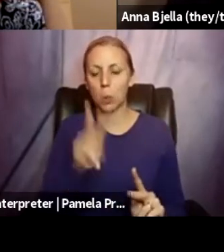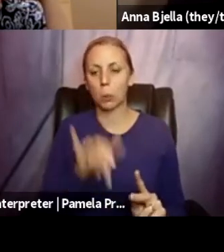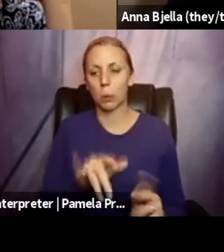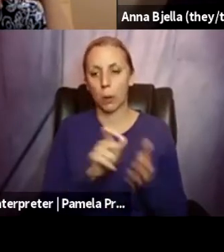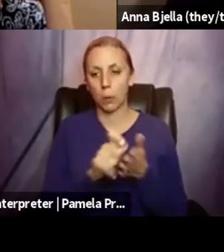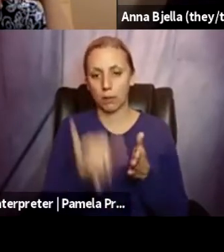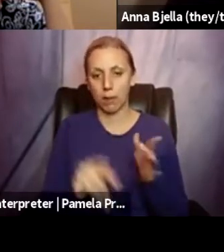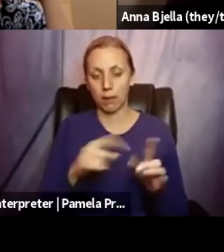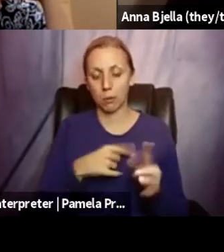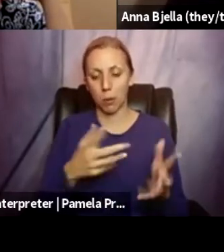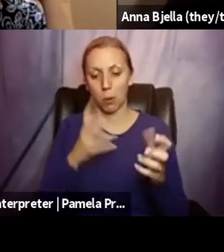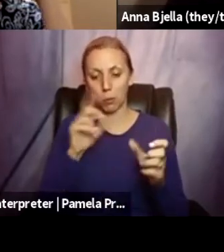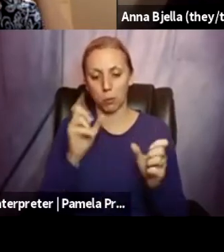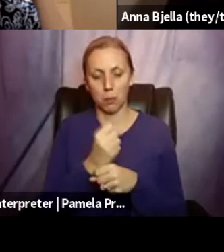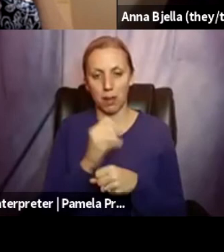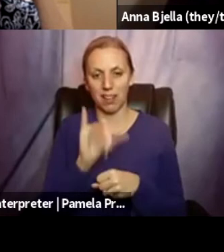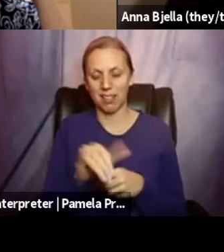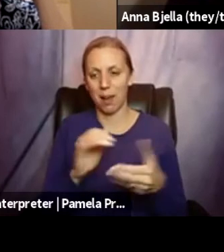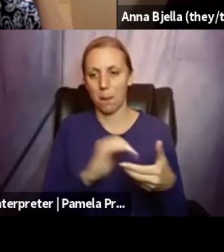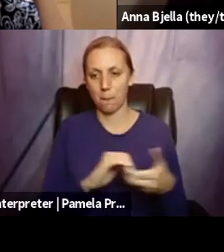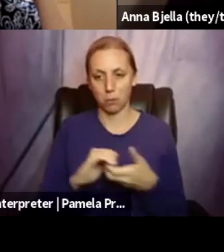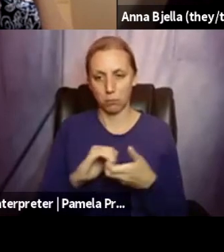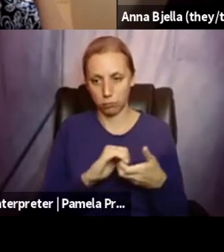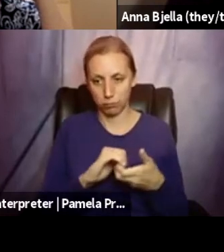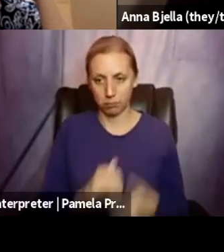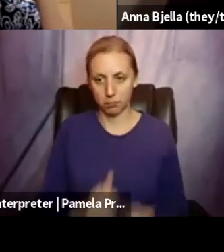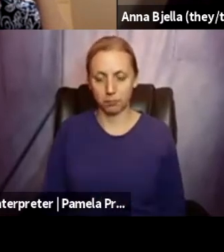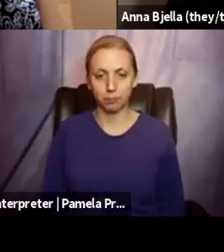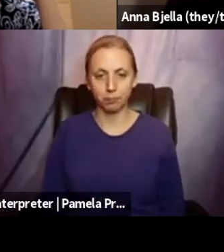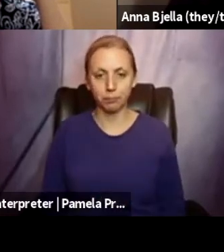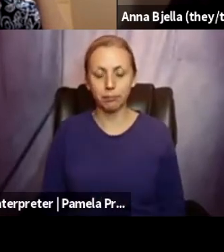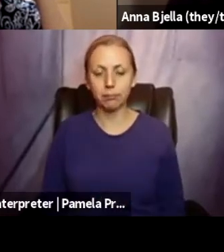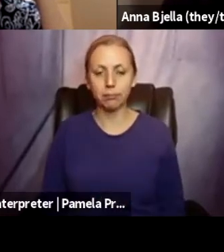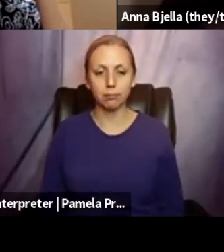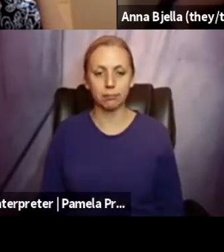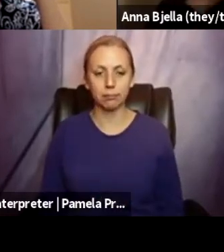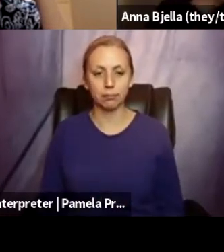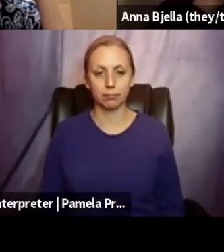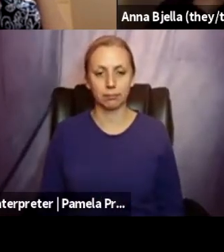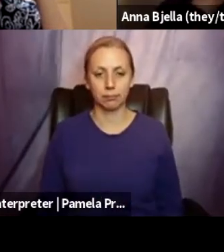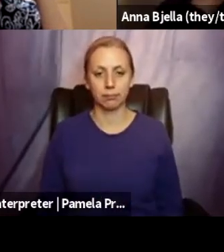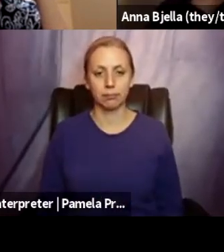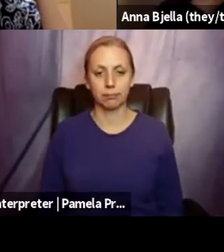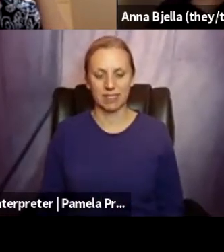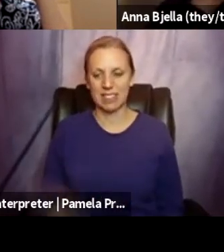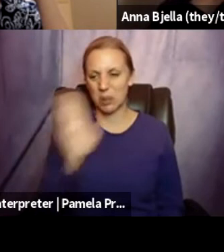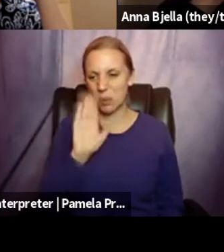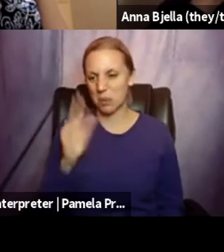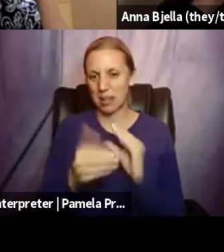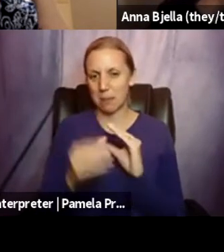that partnership or trio or quartet, whatever you want it to be. So I'll put my email in the chat.